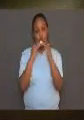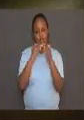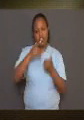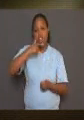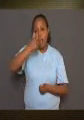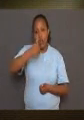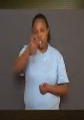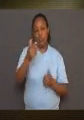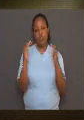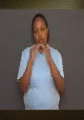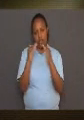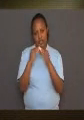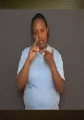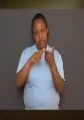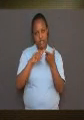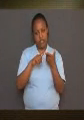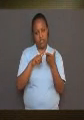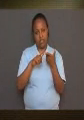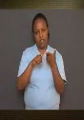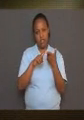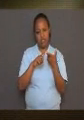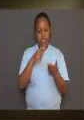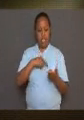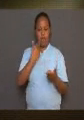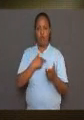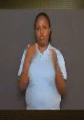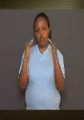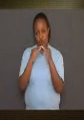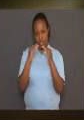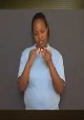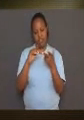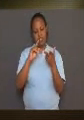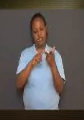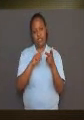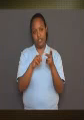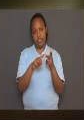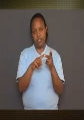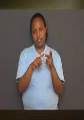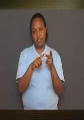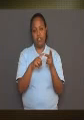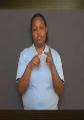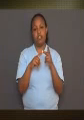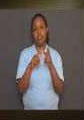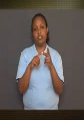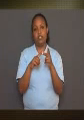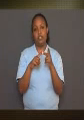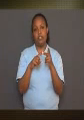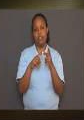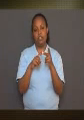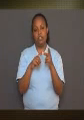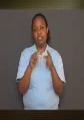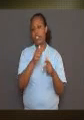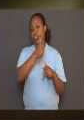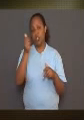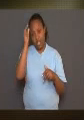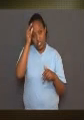equality of language, equality of religion, and equality